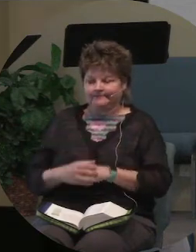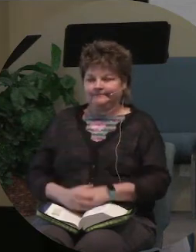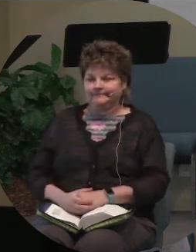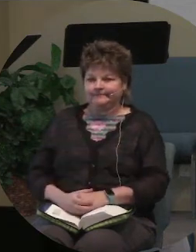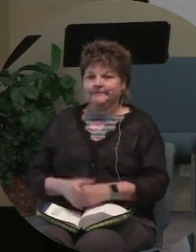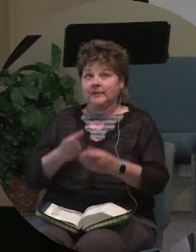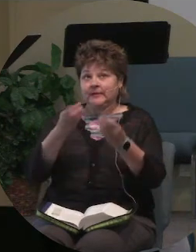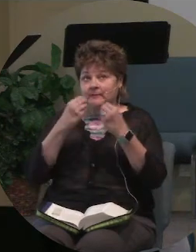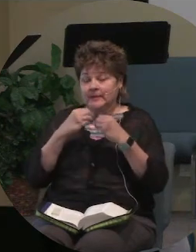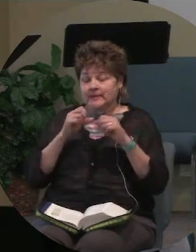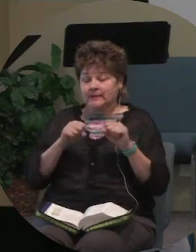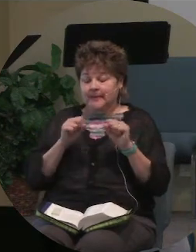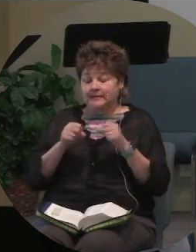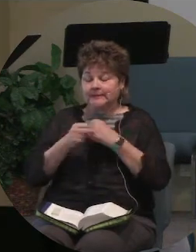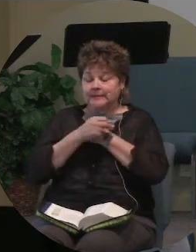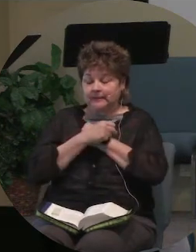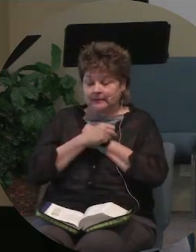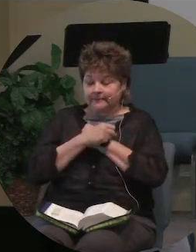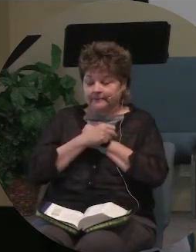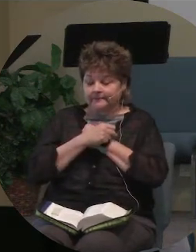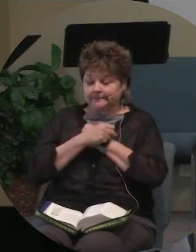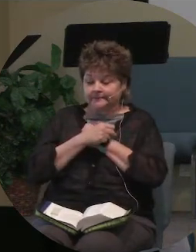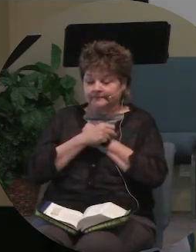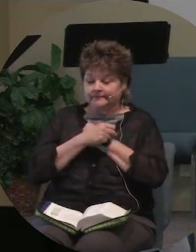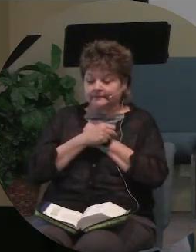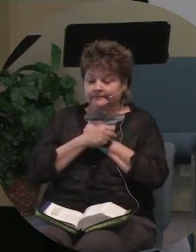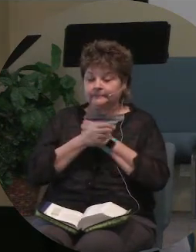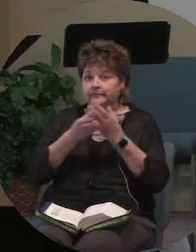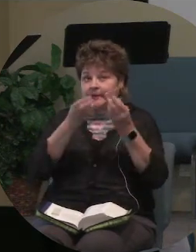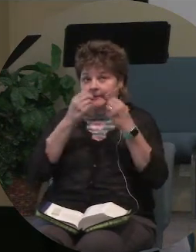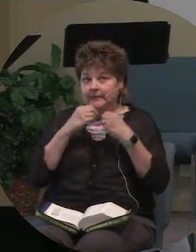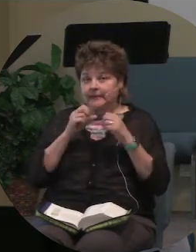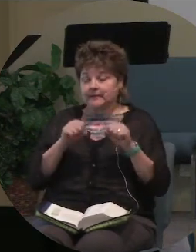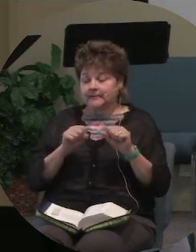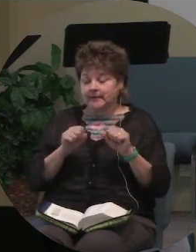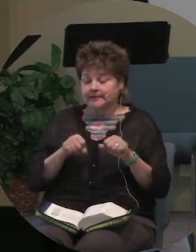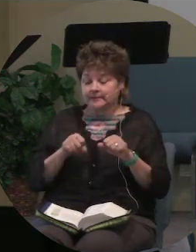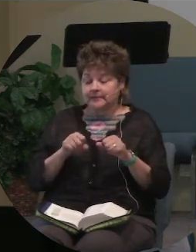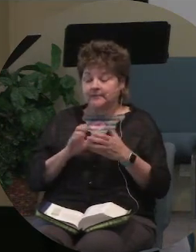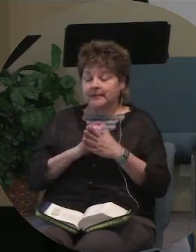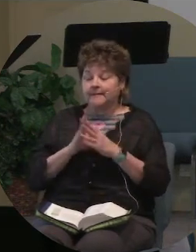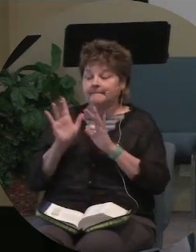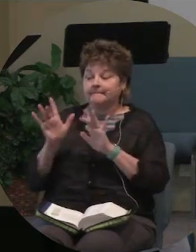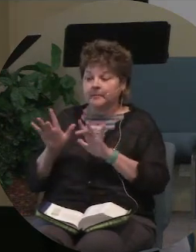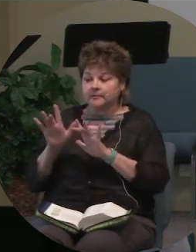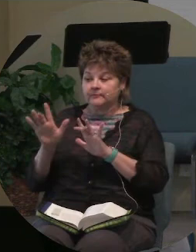Give me the capacity to love. Give me the capacity to be merciful,